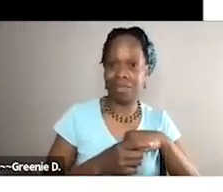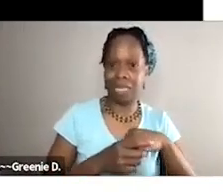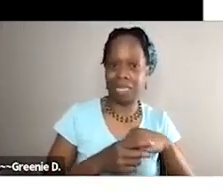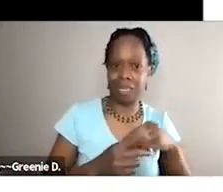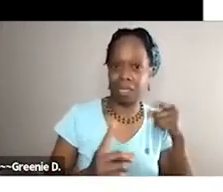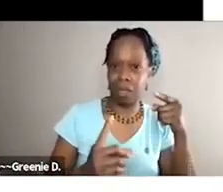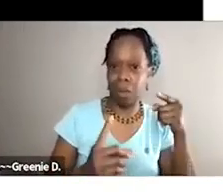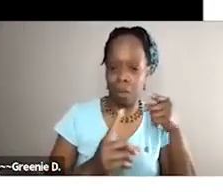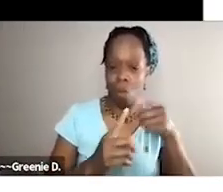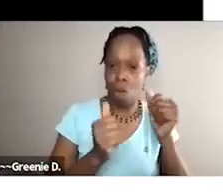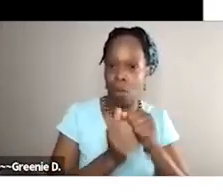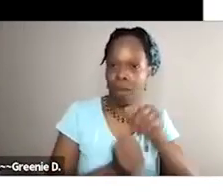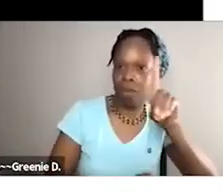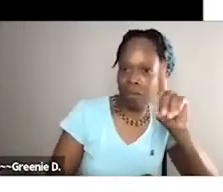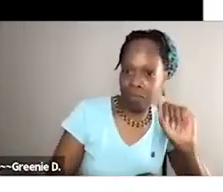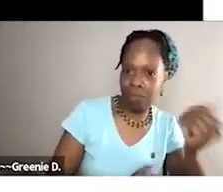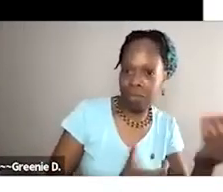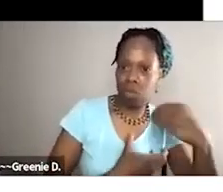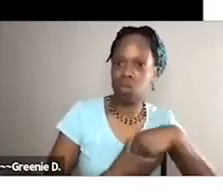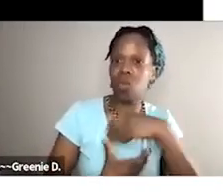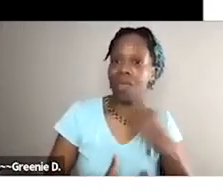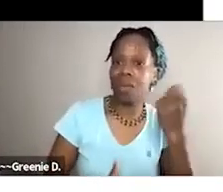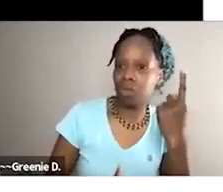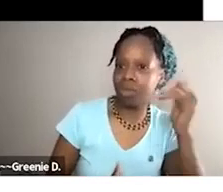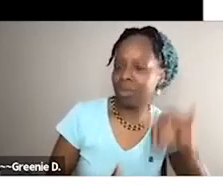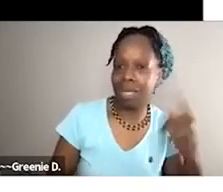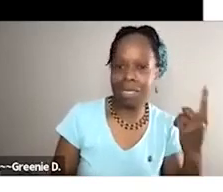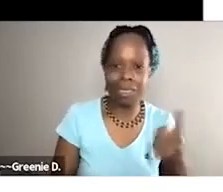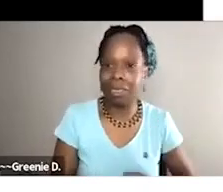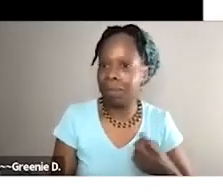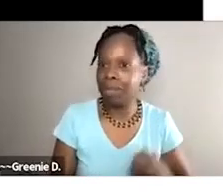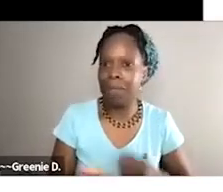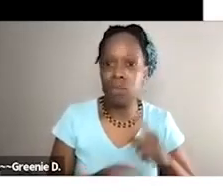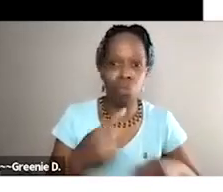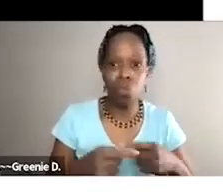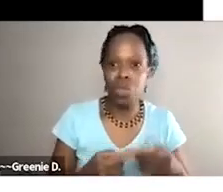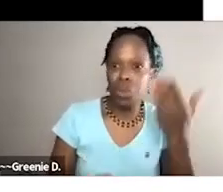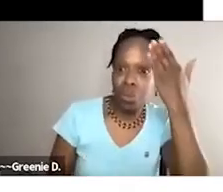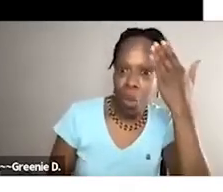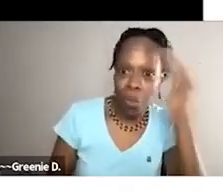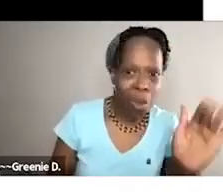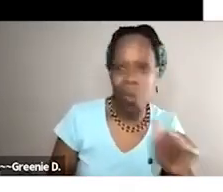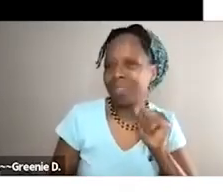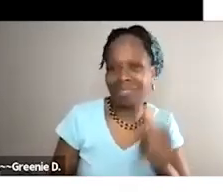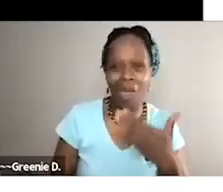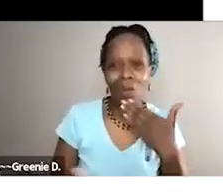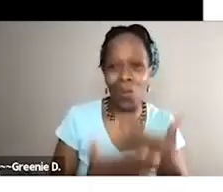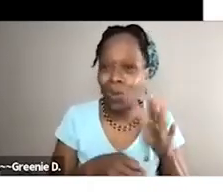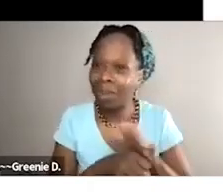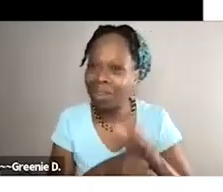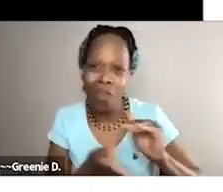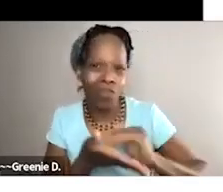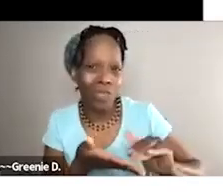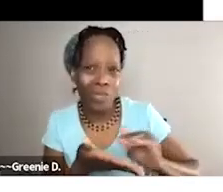and understanding that sometimes being naive and even those things can be unintentional, you know, it's still not good enough anymore. And I think